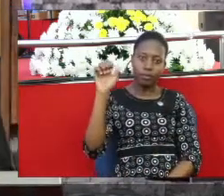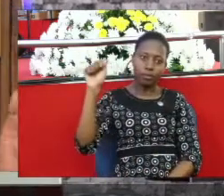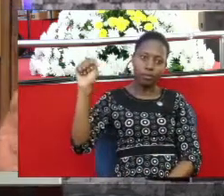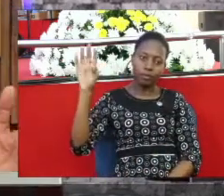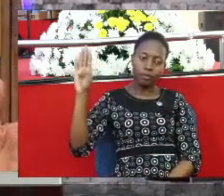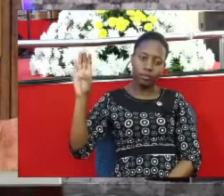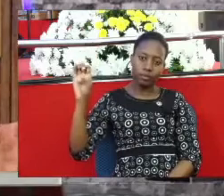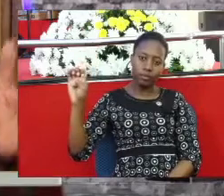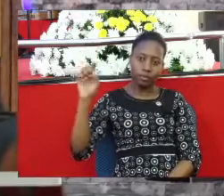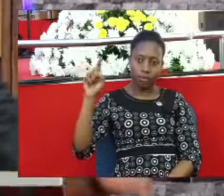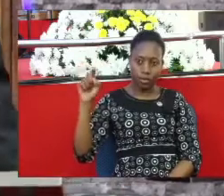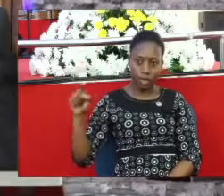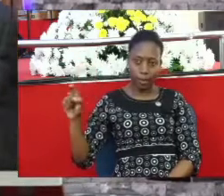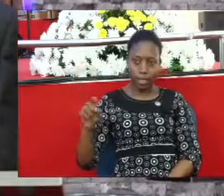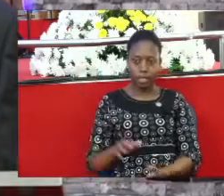Jabez,